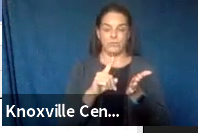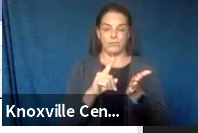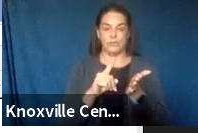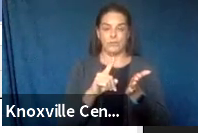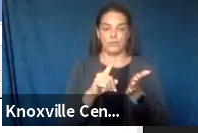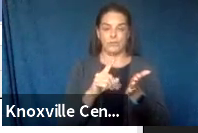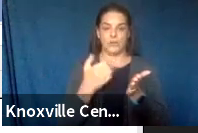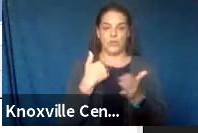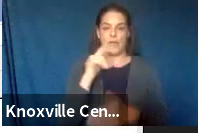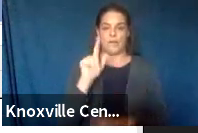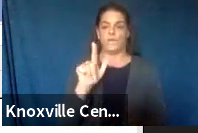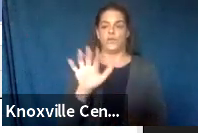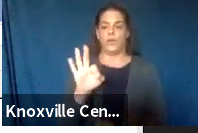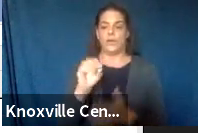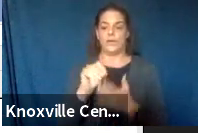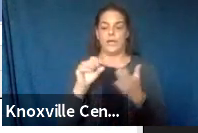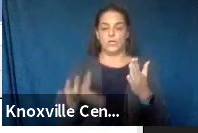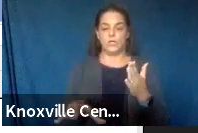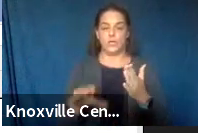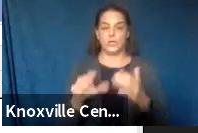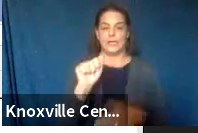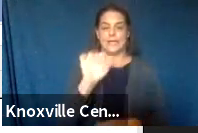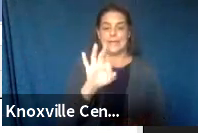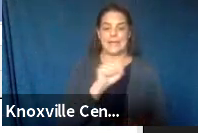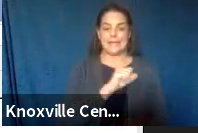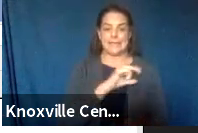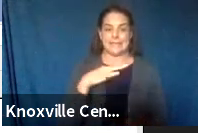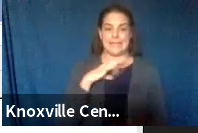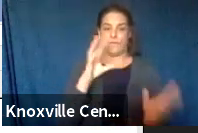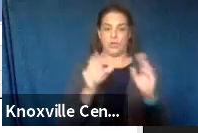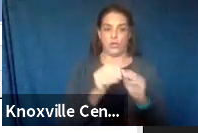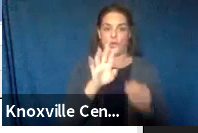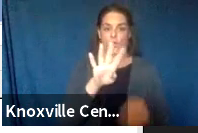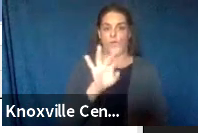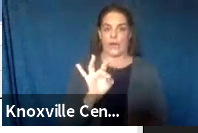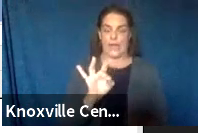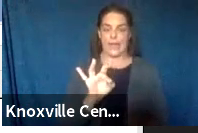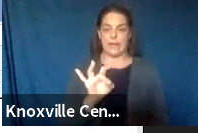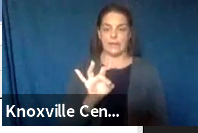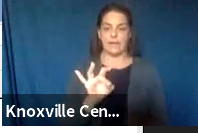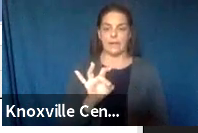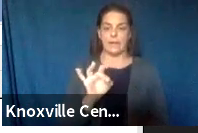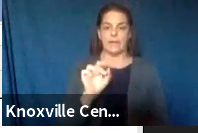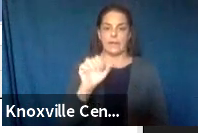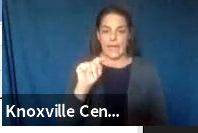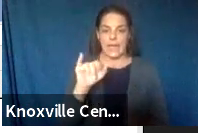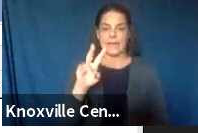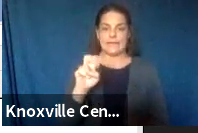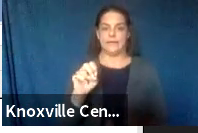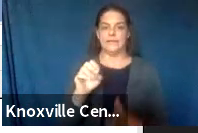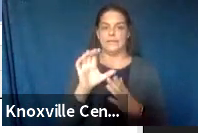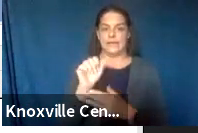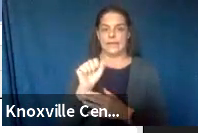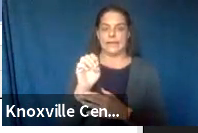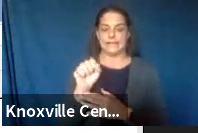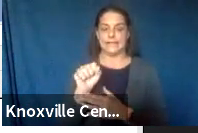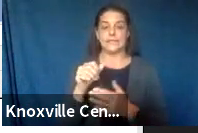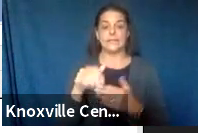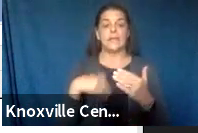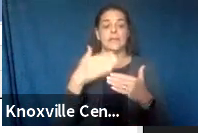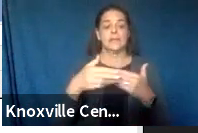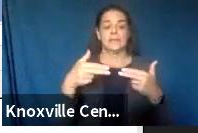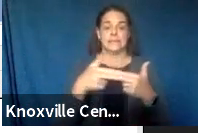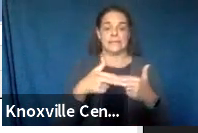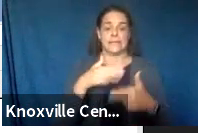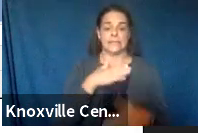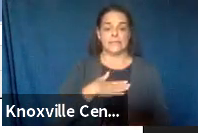we have 29 students, 19 staff, which makes a total of 48 active cases. Next slide,